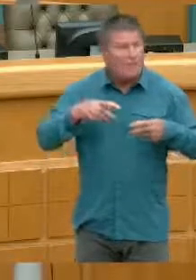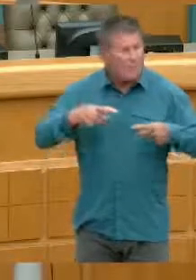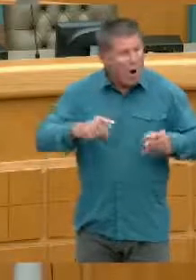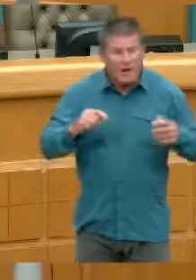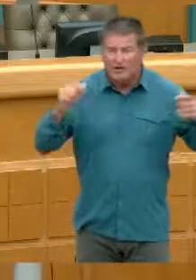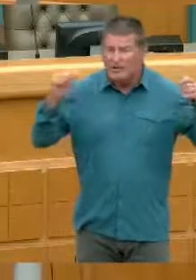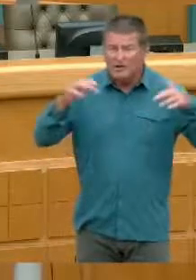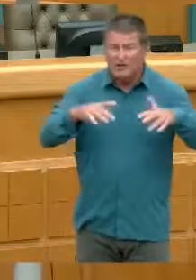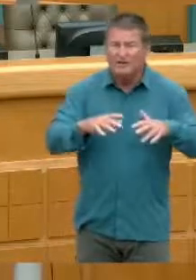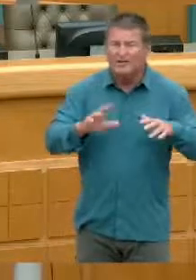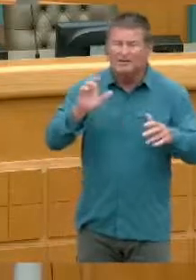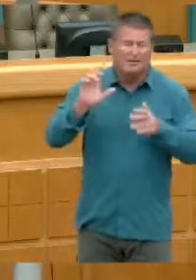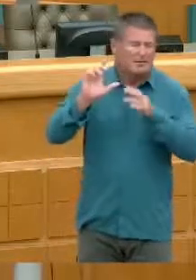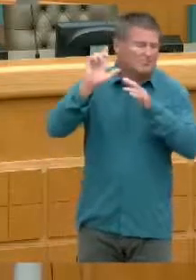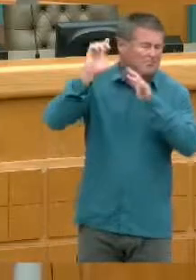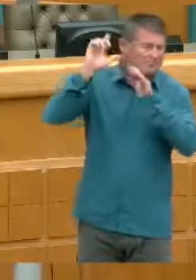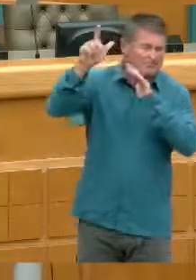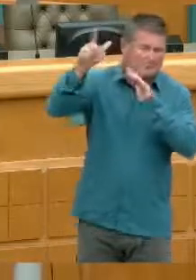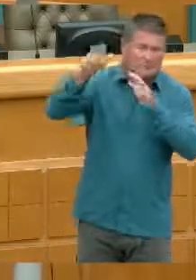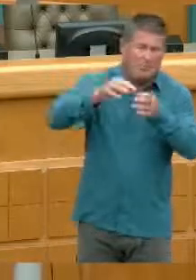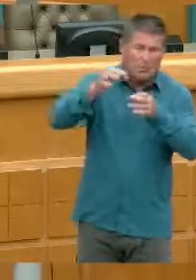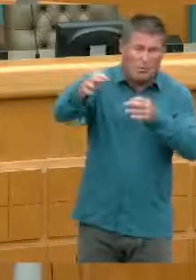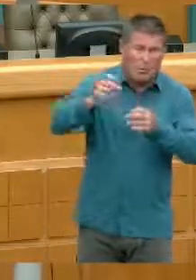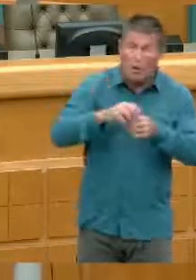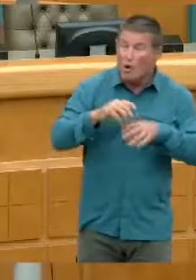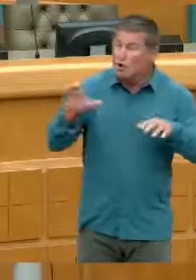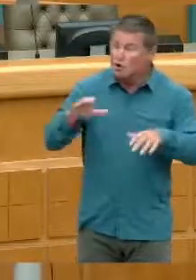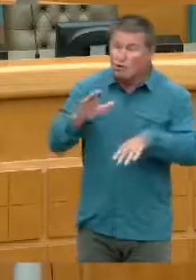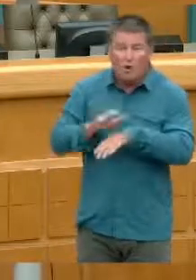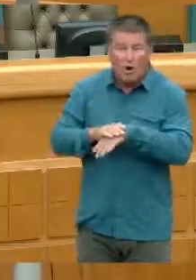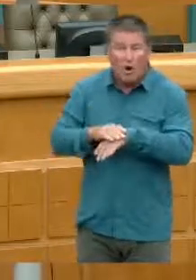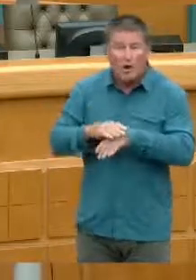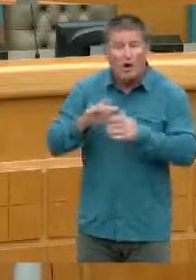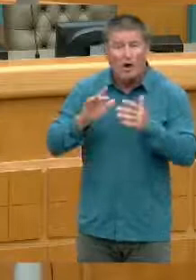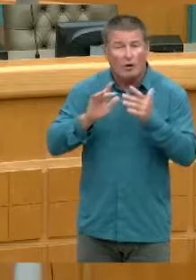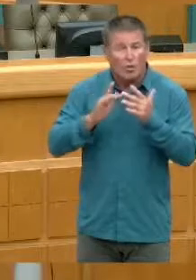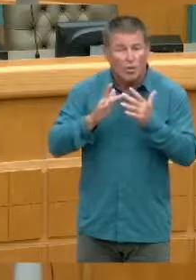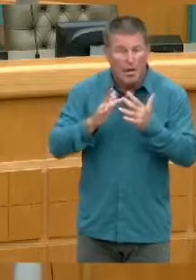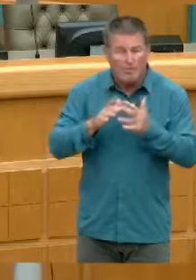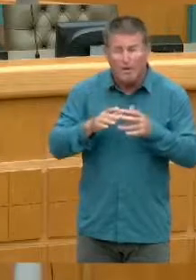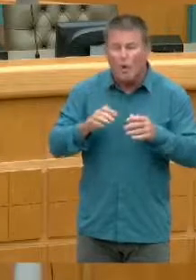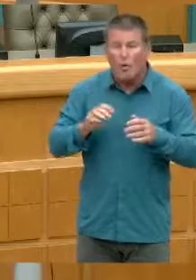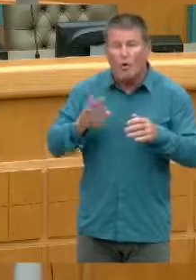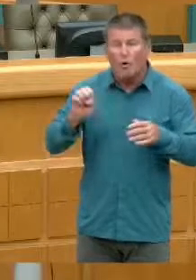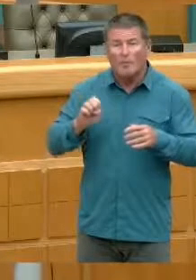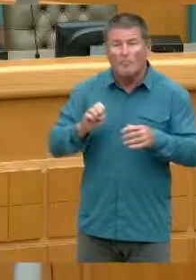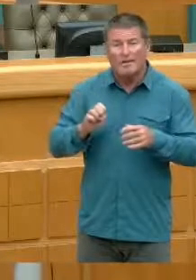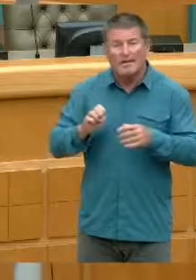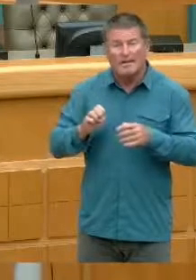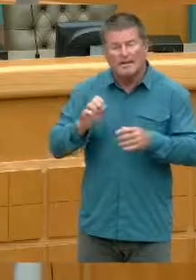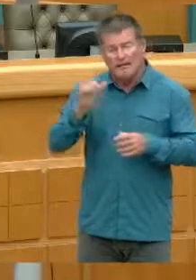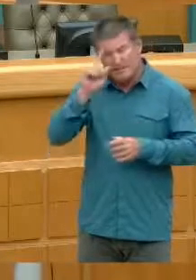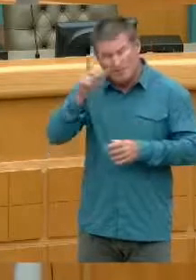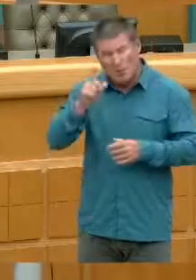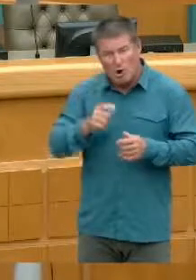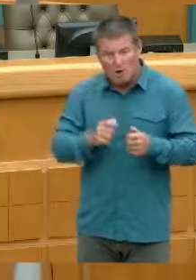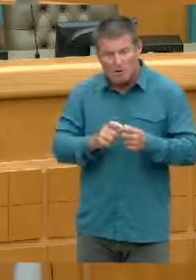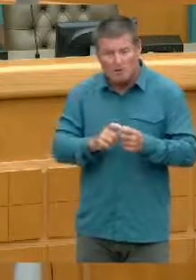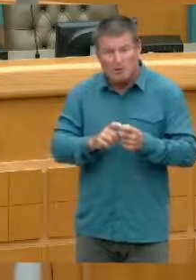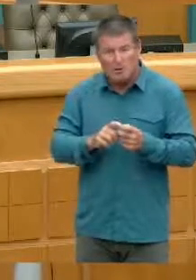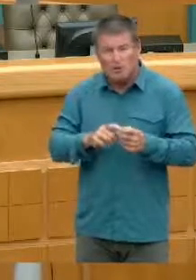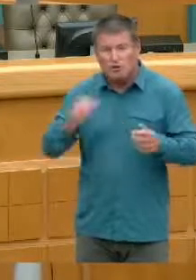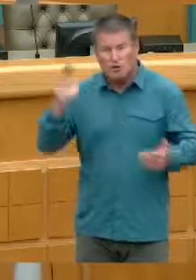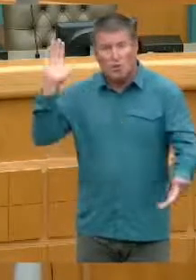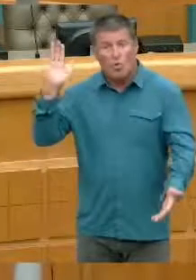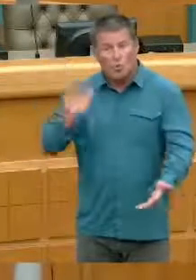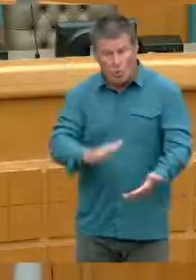can, or have them online, or do them in a responsible way where you're minimizing the transmission.